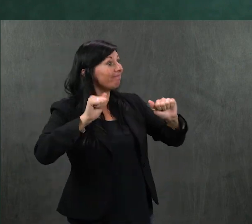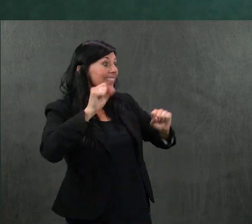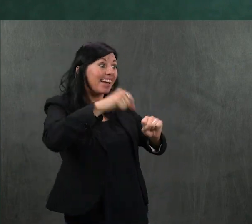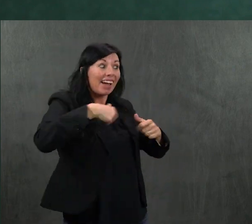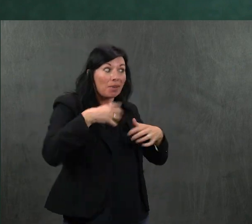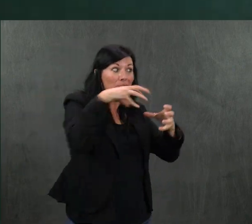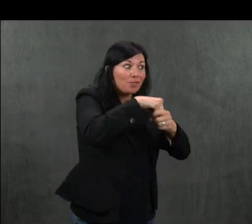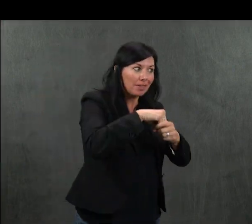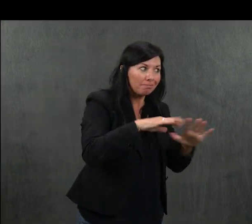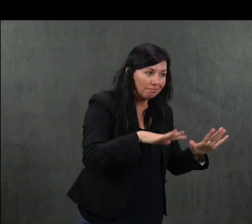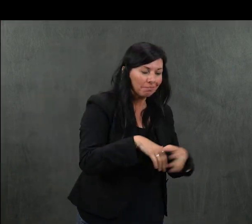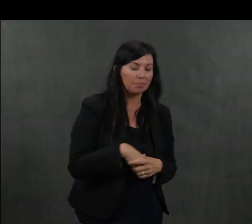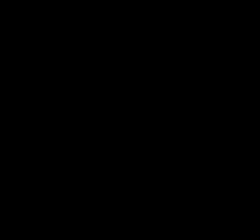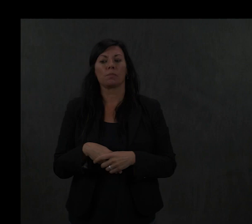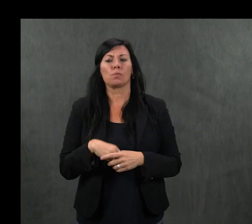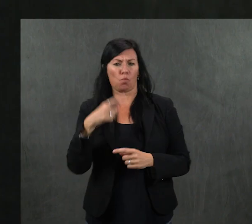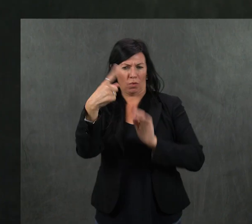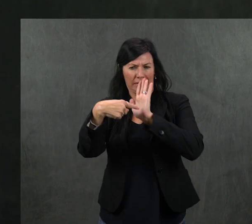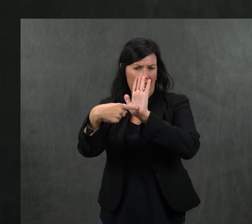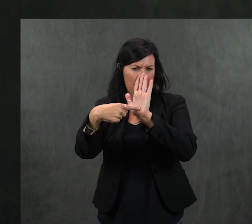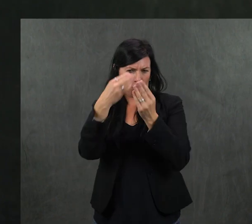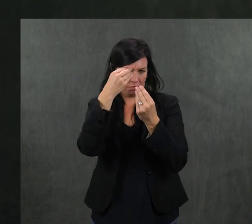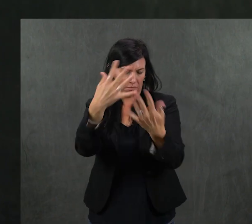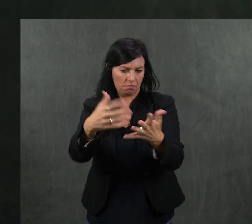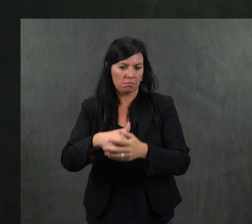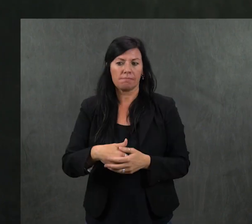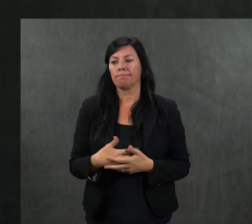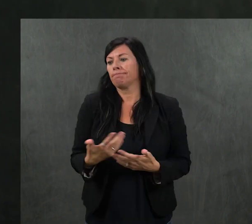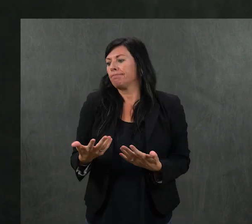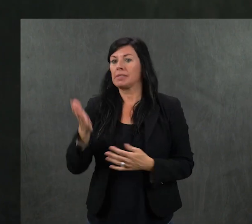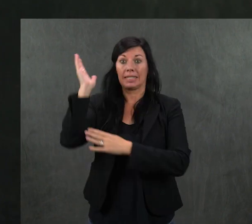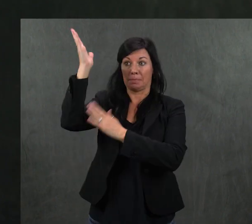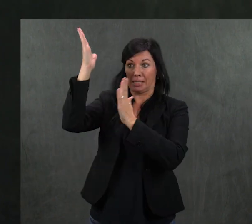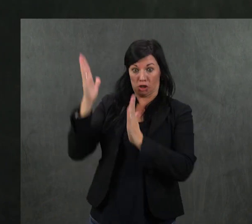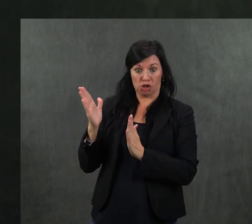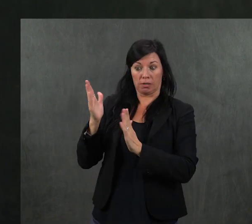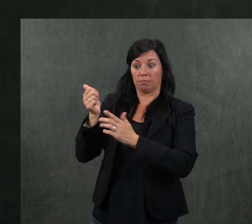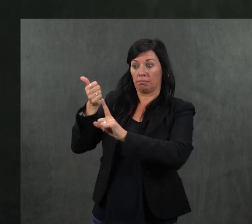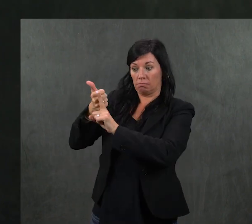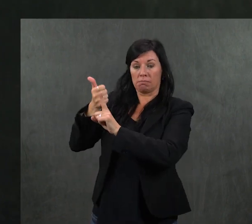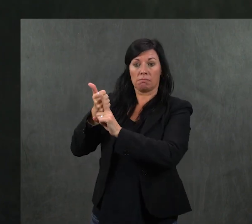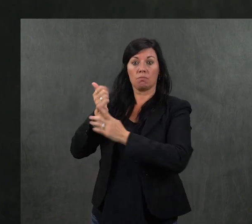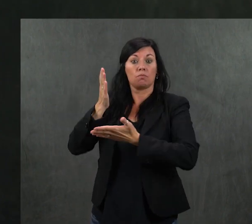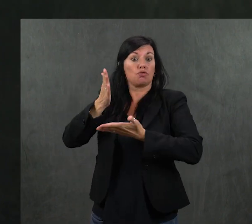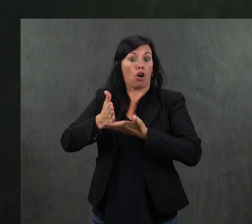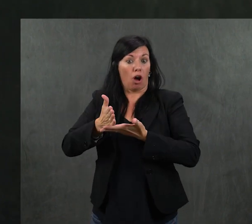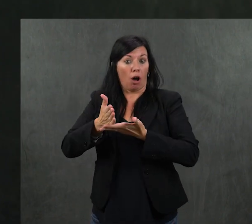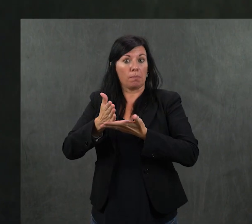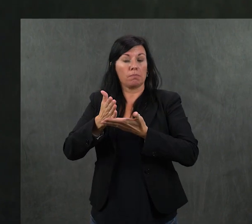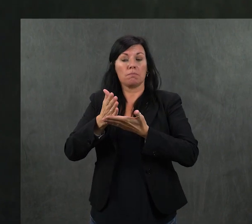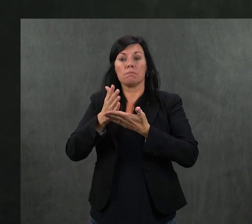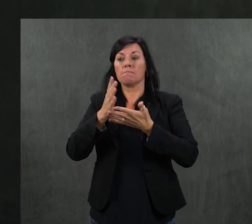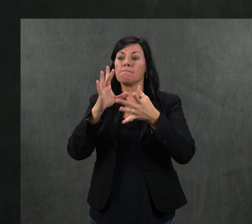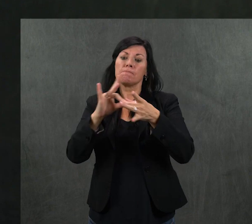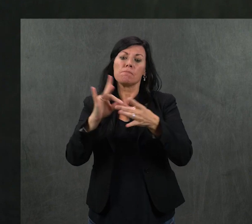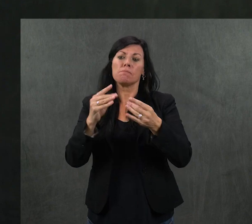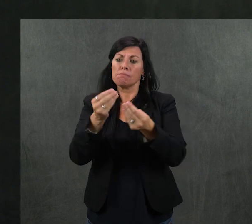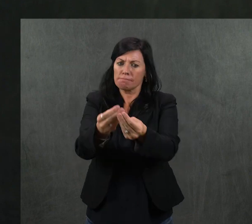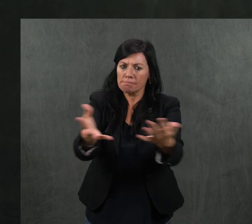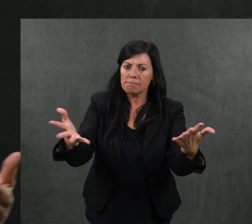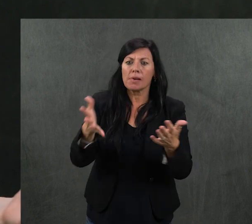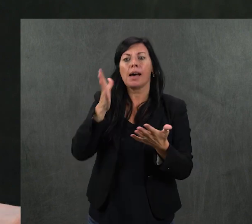I'm participating. Cheryl. The example that I can offer is a speaker will stop and